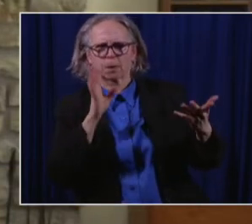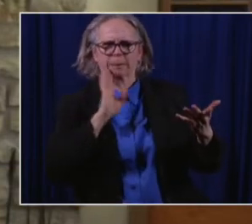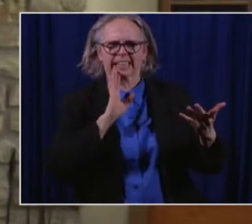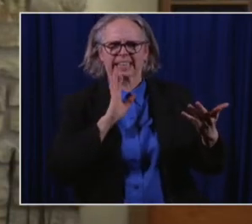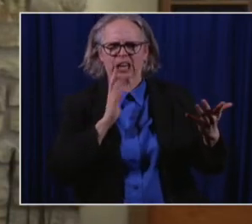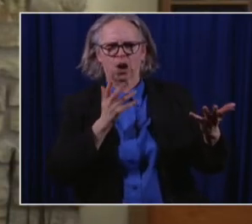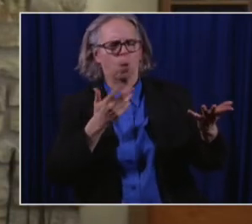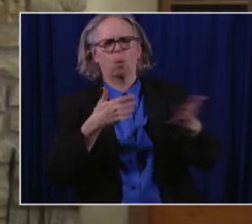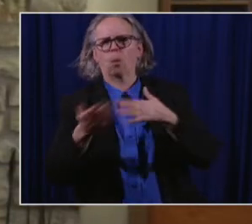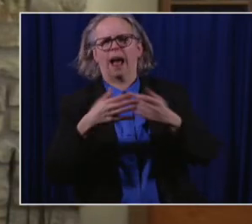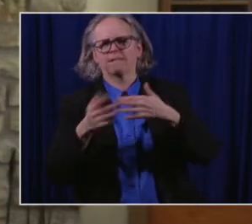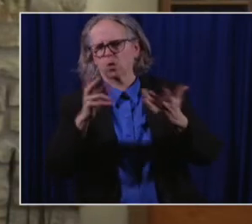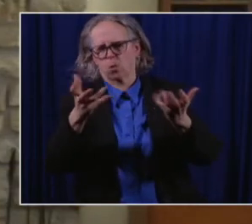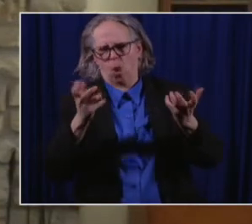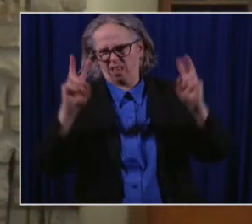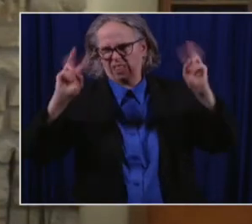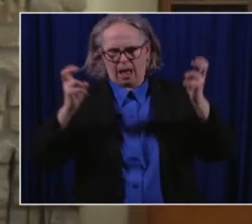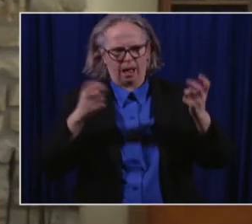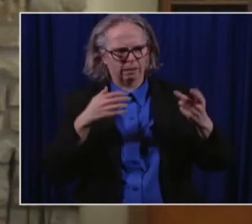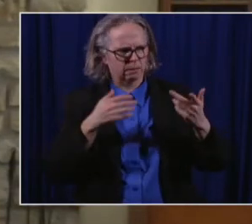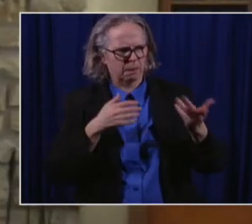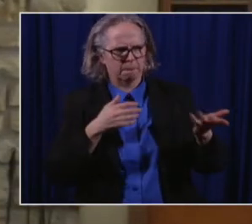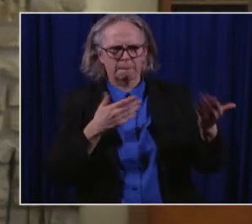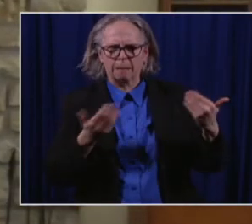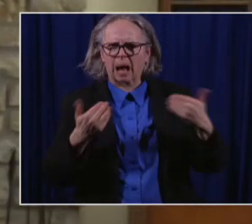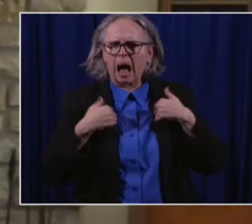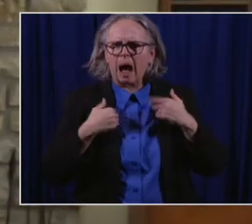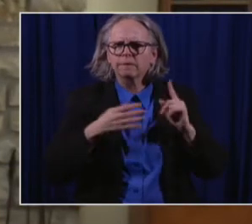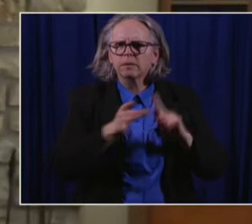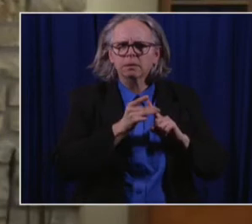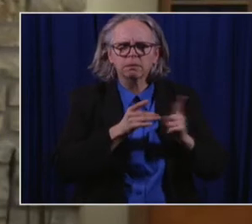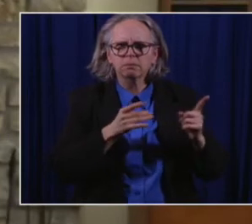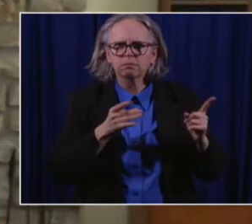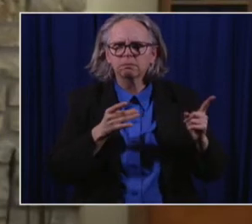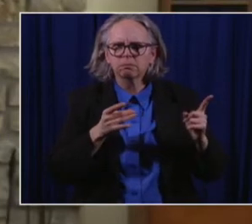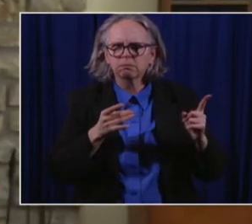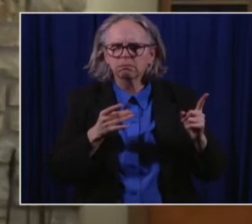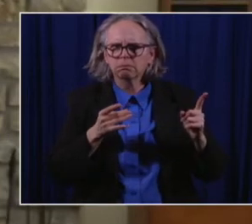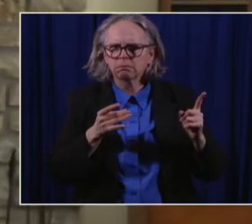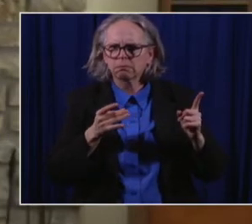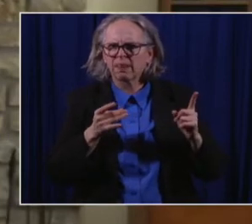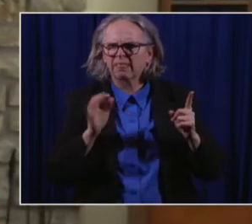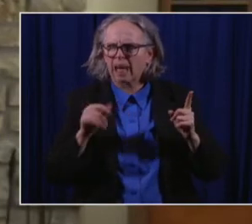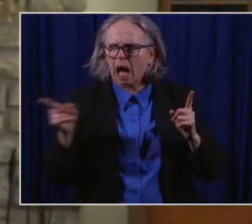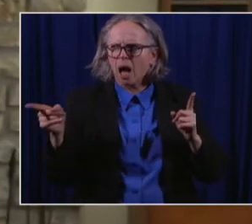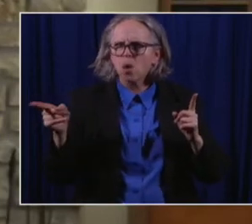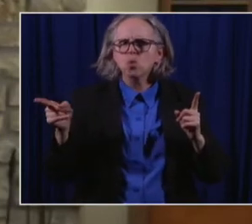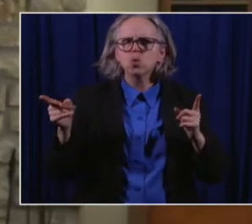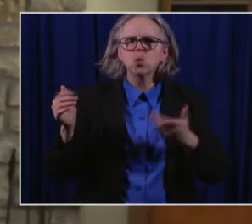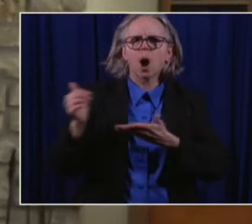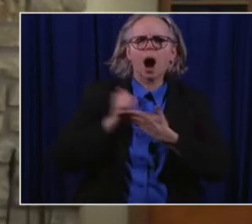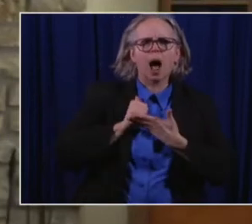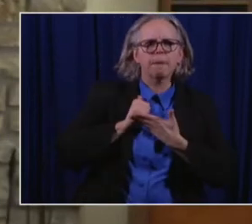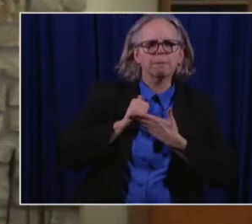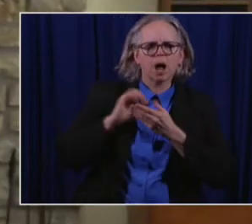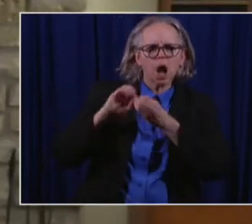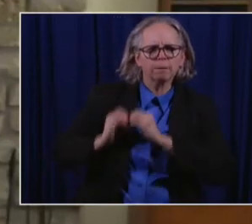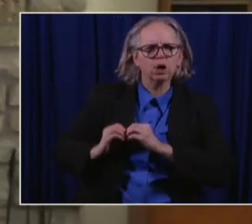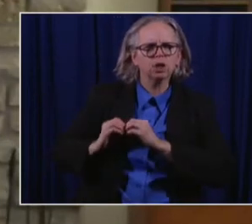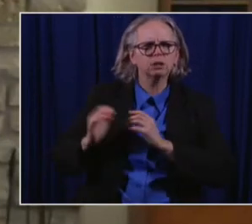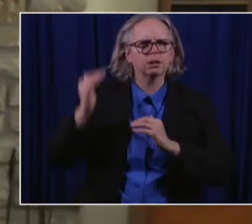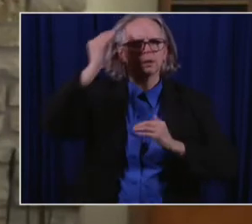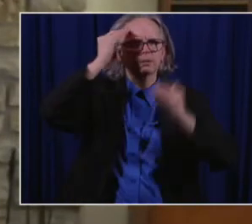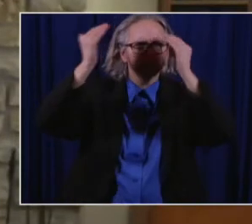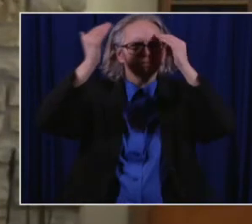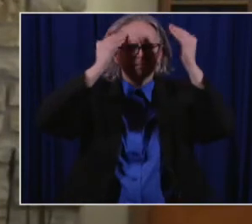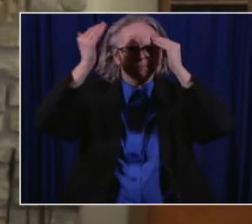COVID. And that is a great indicator of that. So those are really the most important two things that we